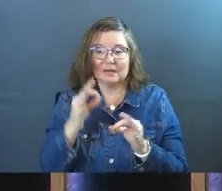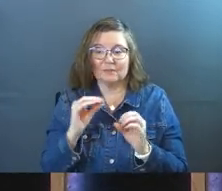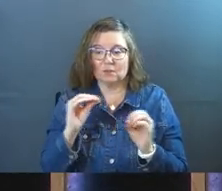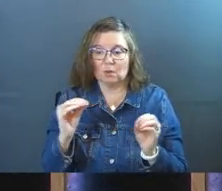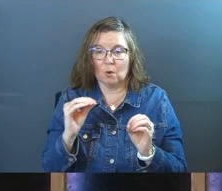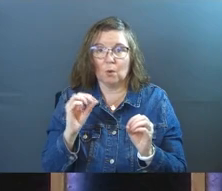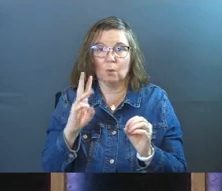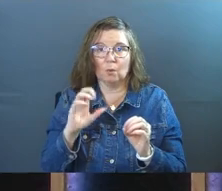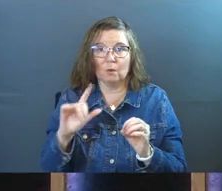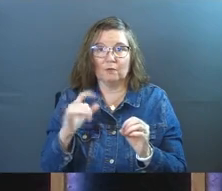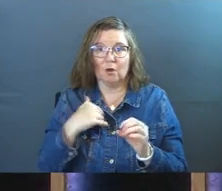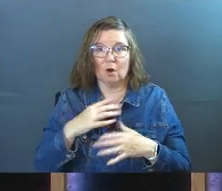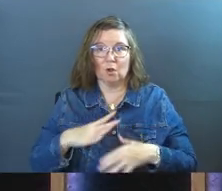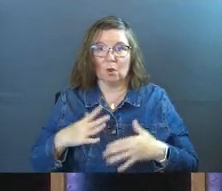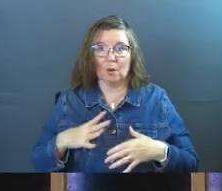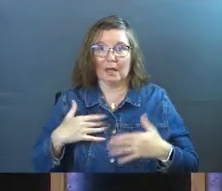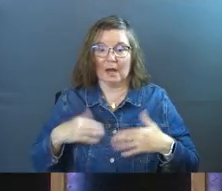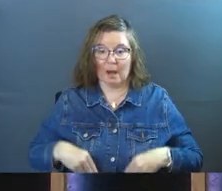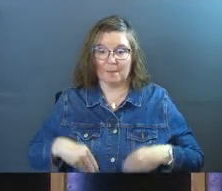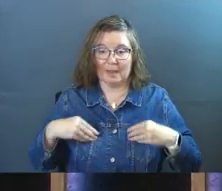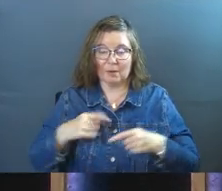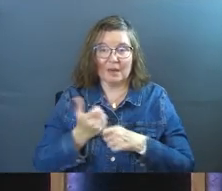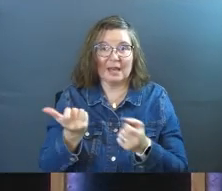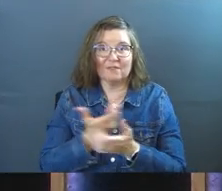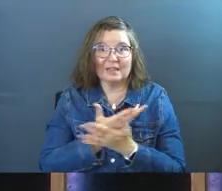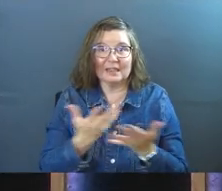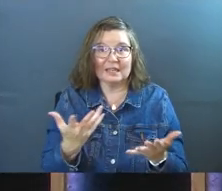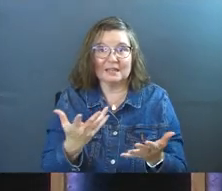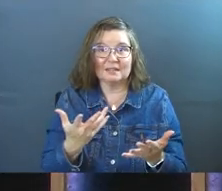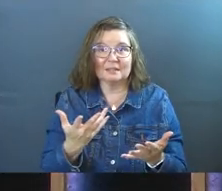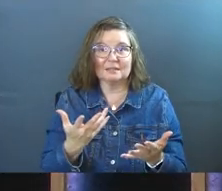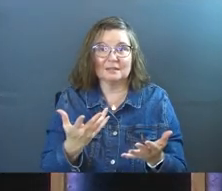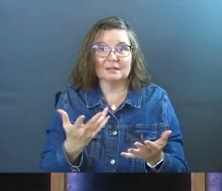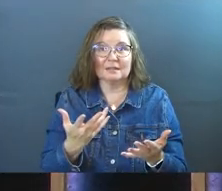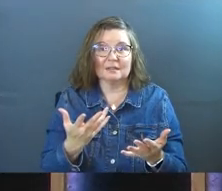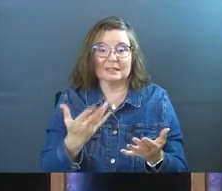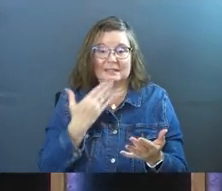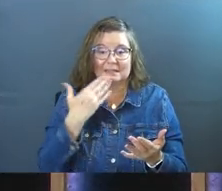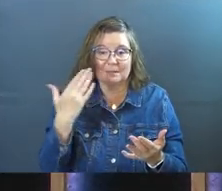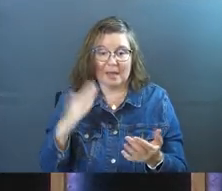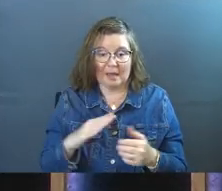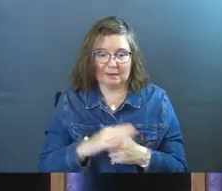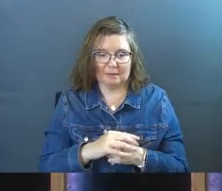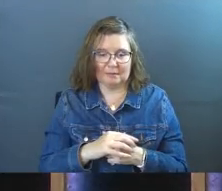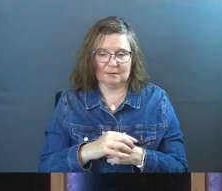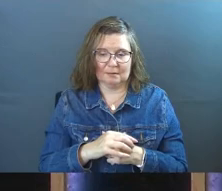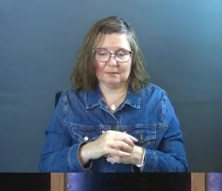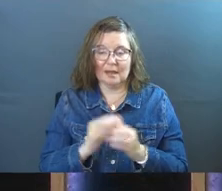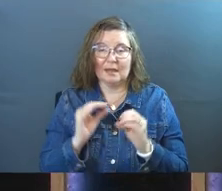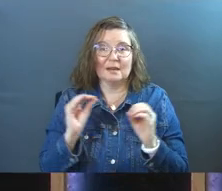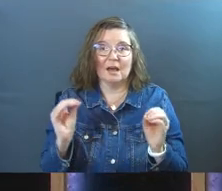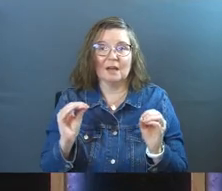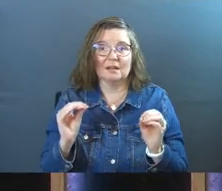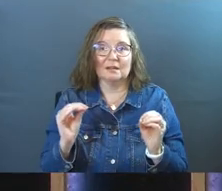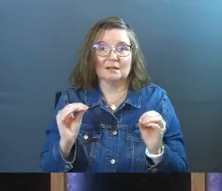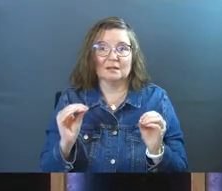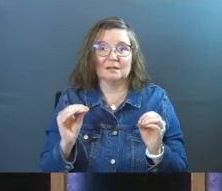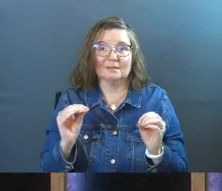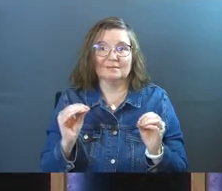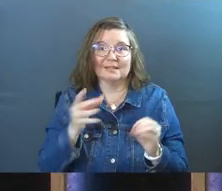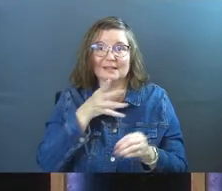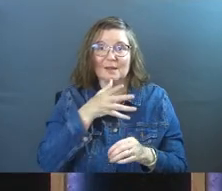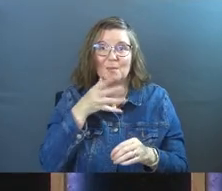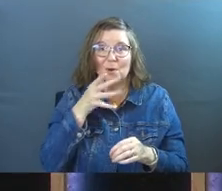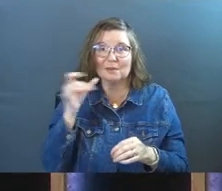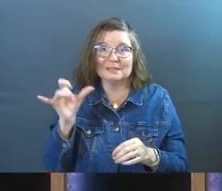no wool for our clothing and our blankets, right? Like, everything is bad. And nothing's in the cattle barns